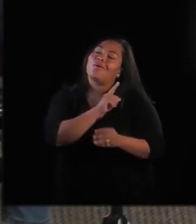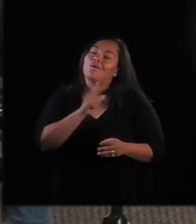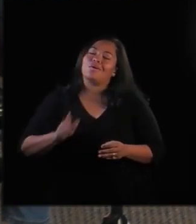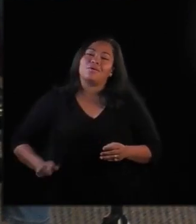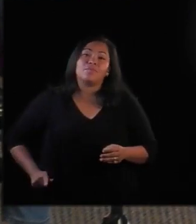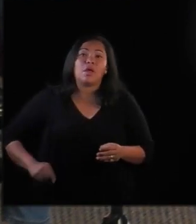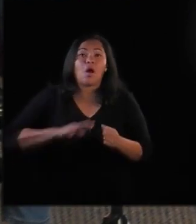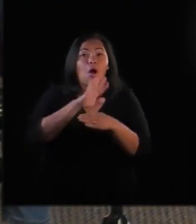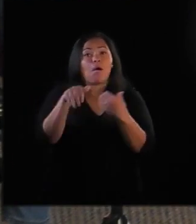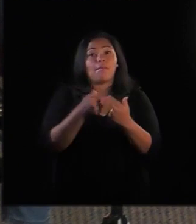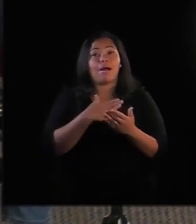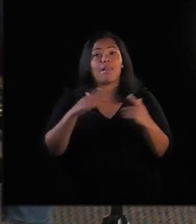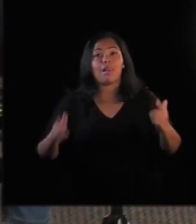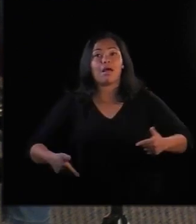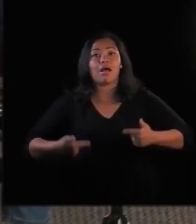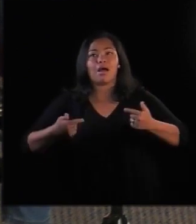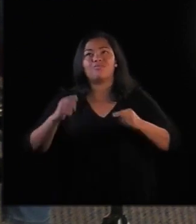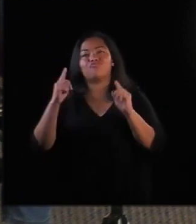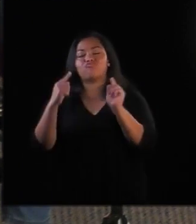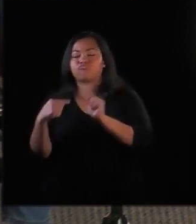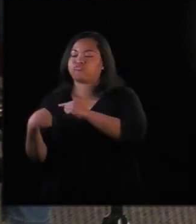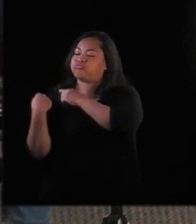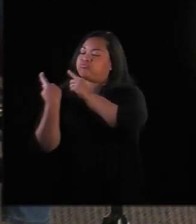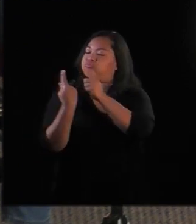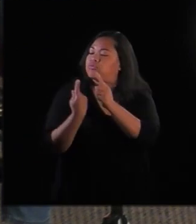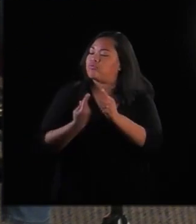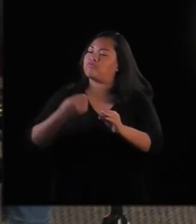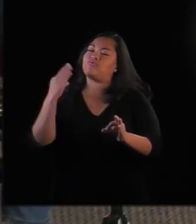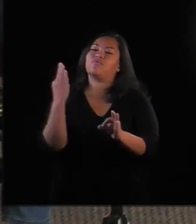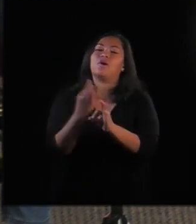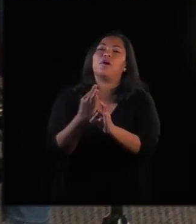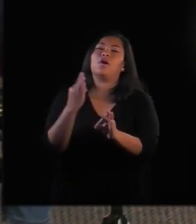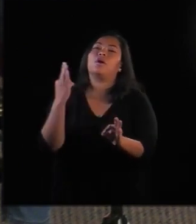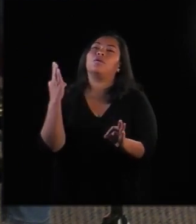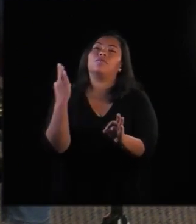Sing this. And all my life you have